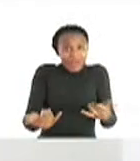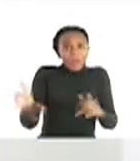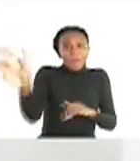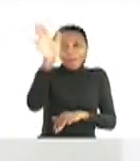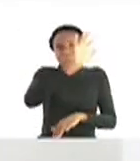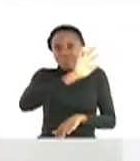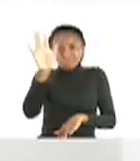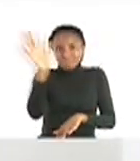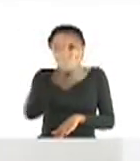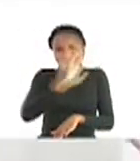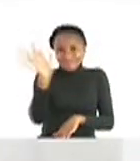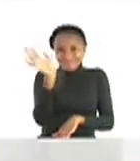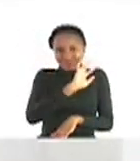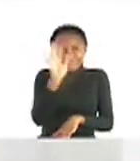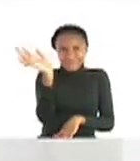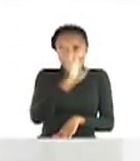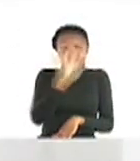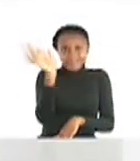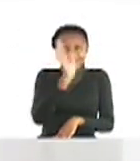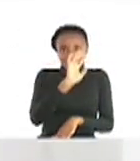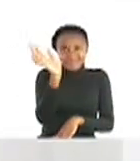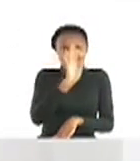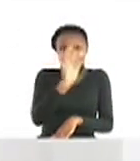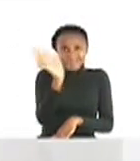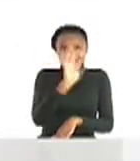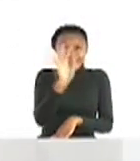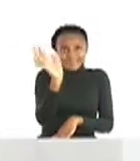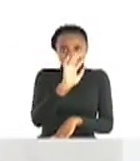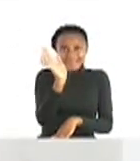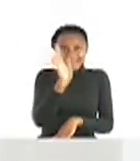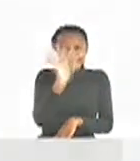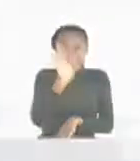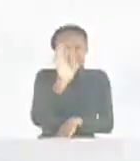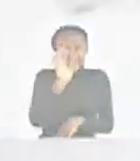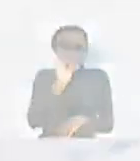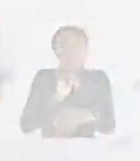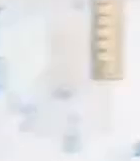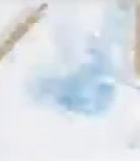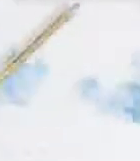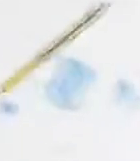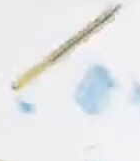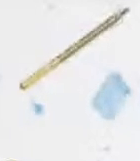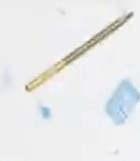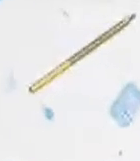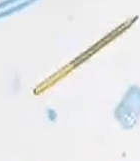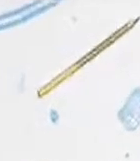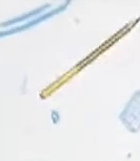studio, until next time, it's ta-da.